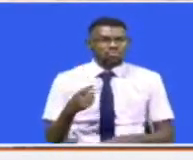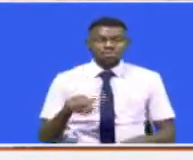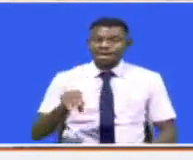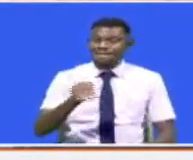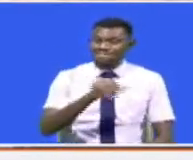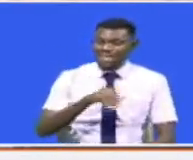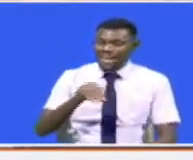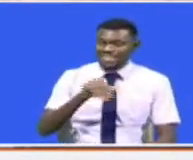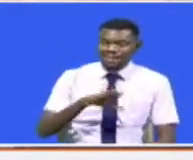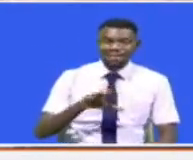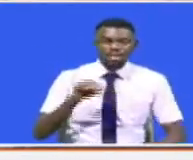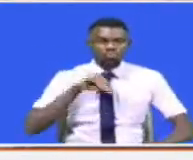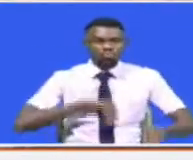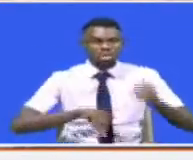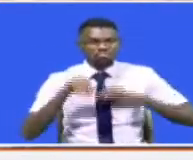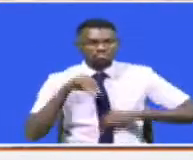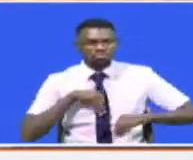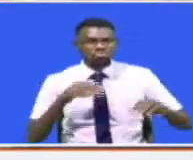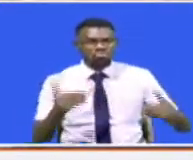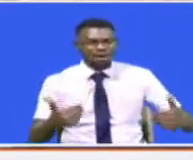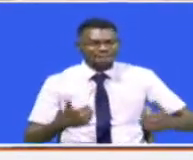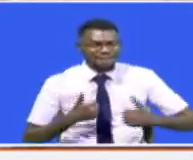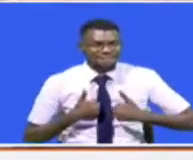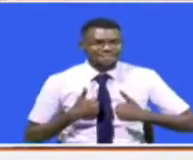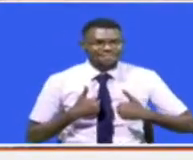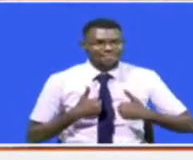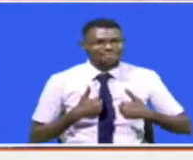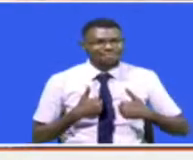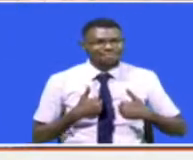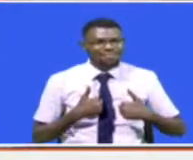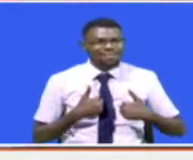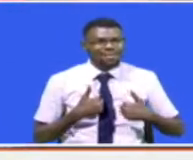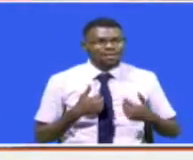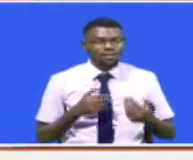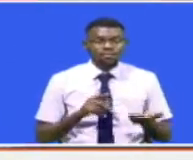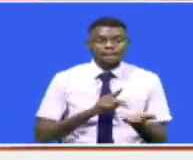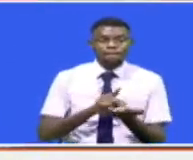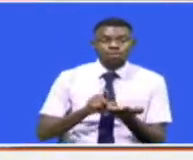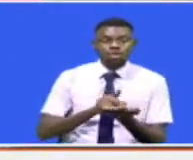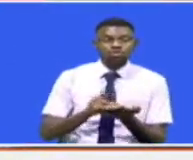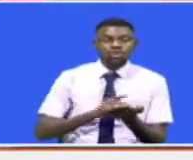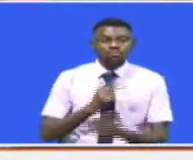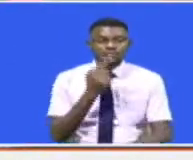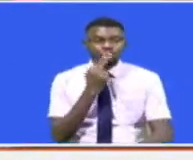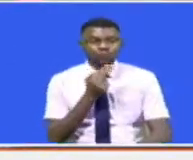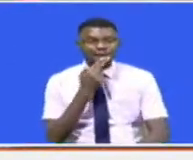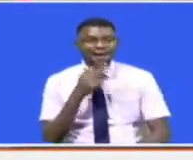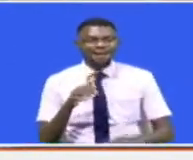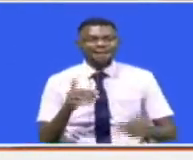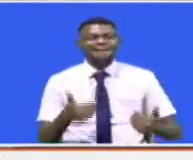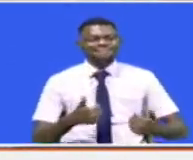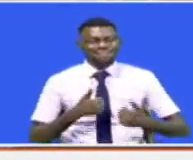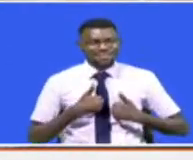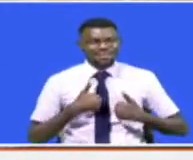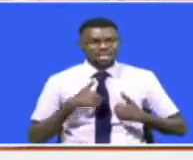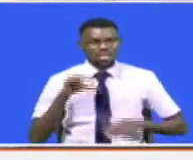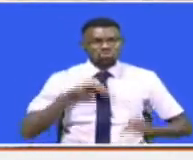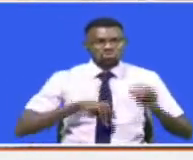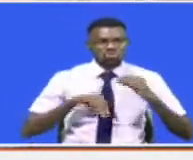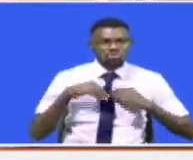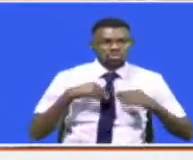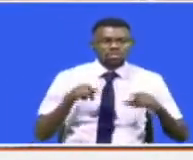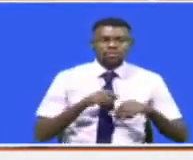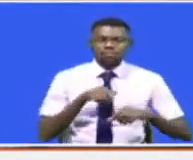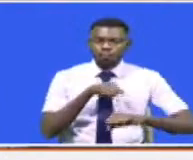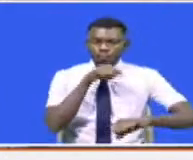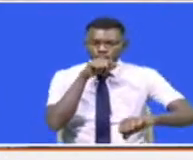scandal. We now have the poisoned sugar scandal. We have the nets, mosquito